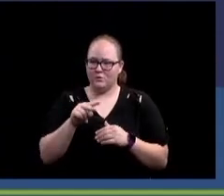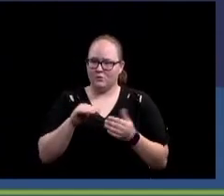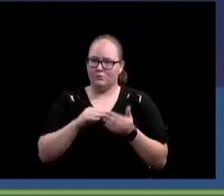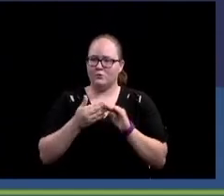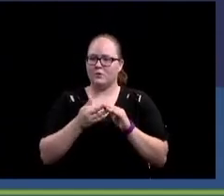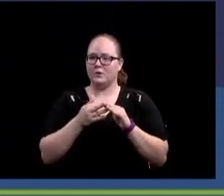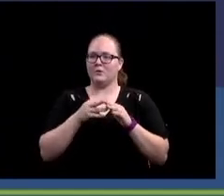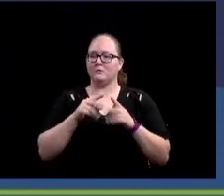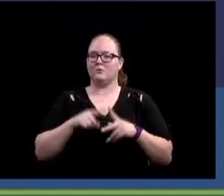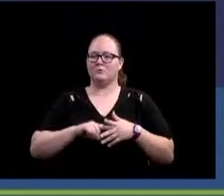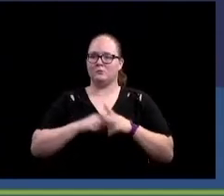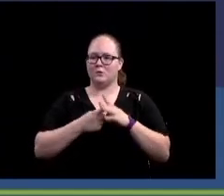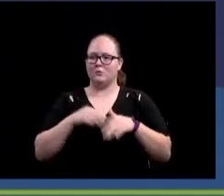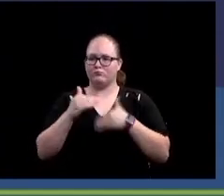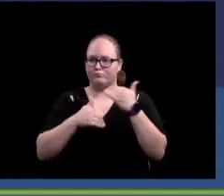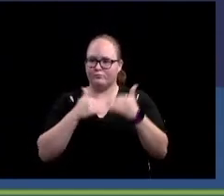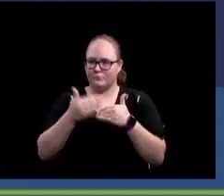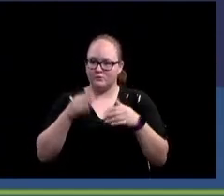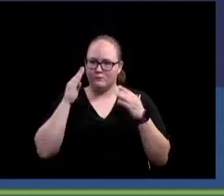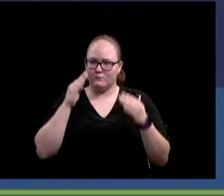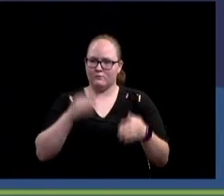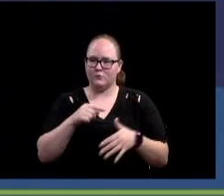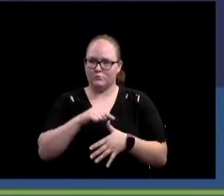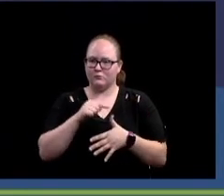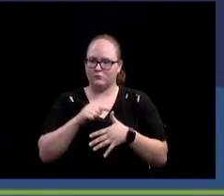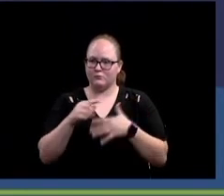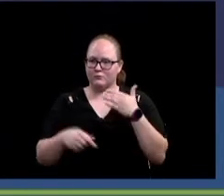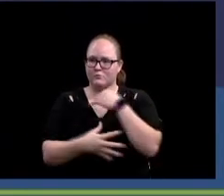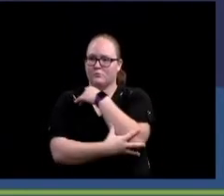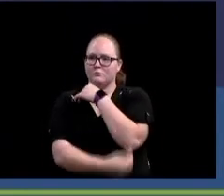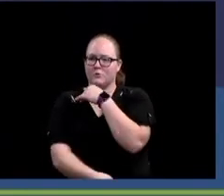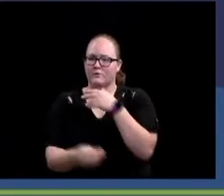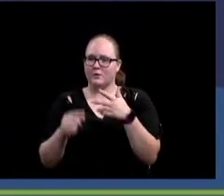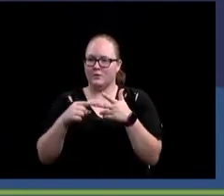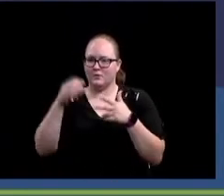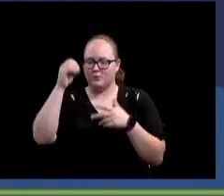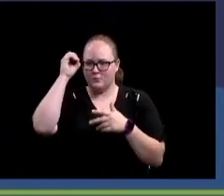poverty, education, and health and safety.